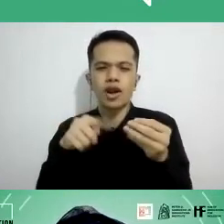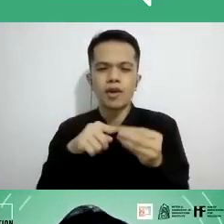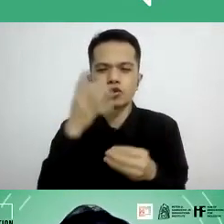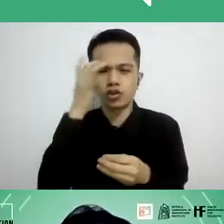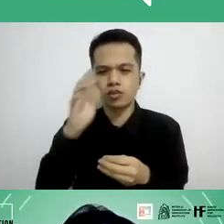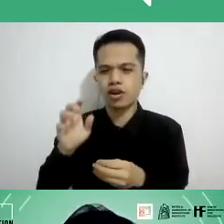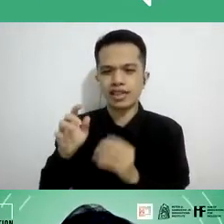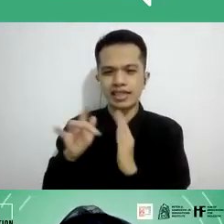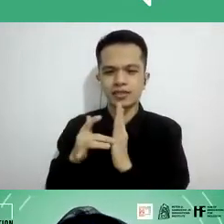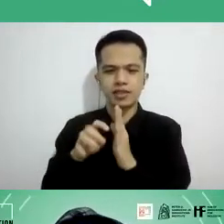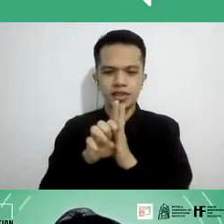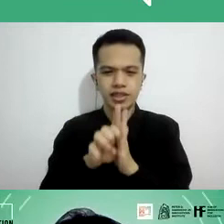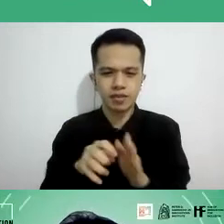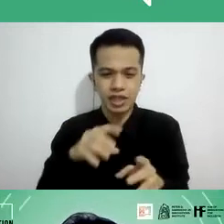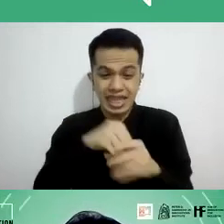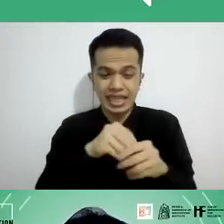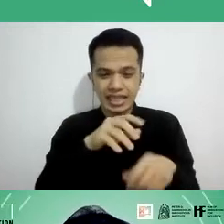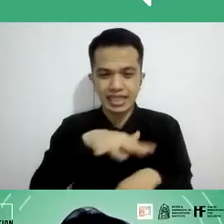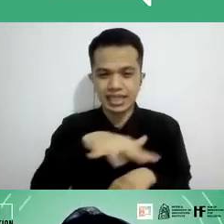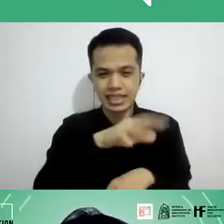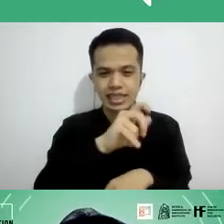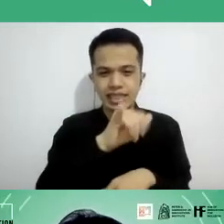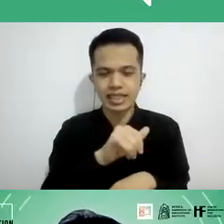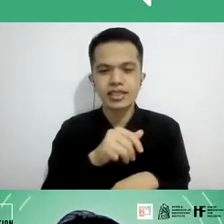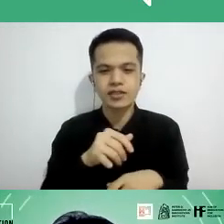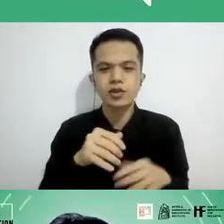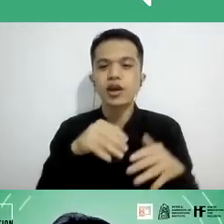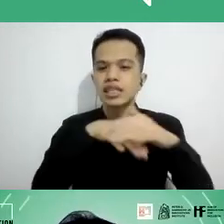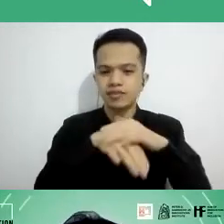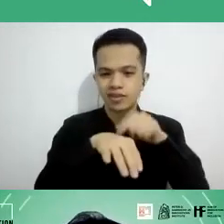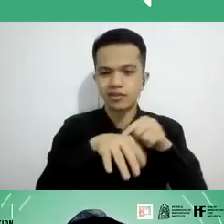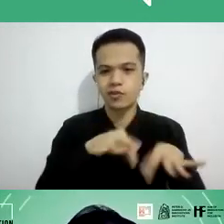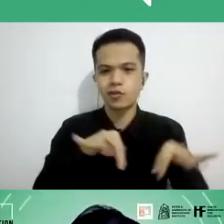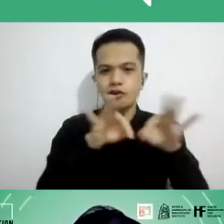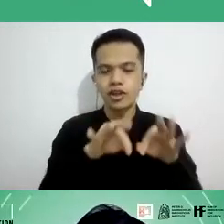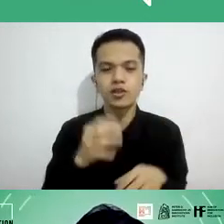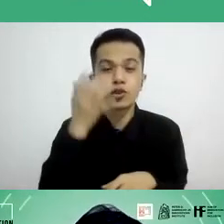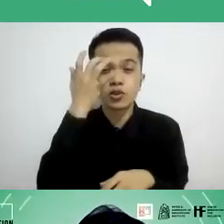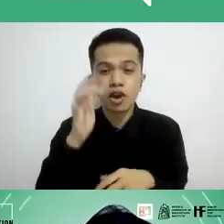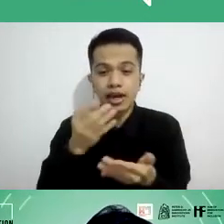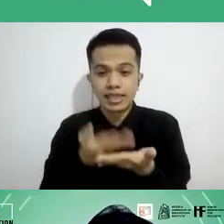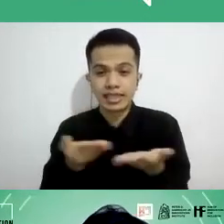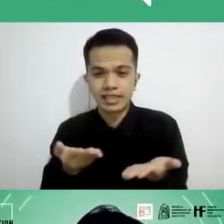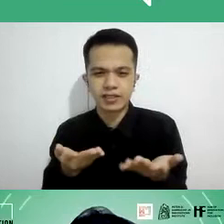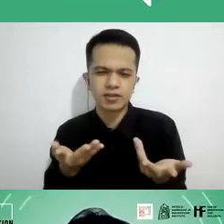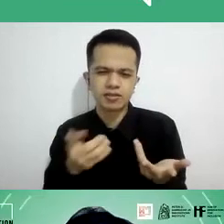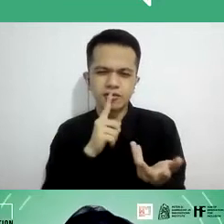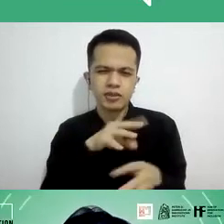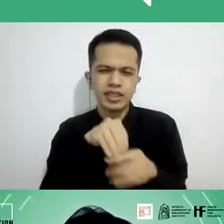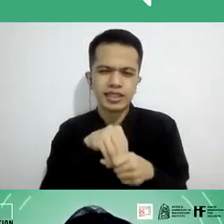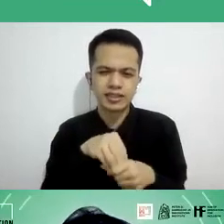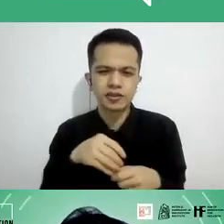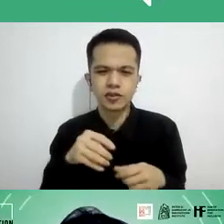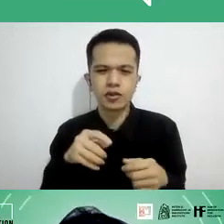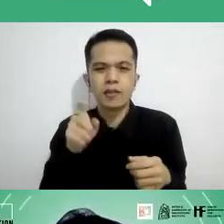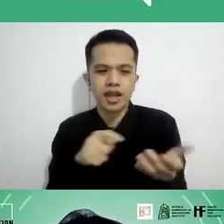technologies, especially when you scale it to a city, is accessibility. Smart devices, they may seem like a thing because you have to have the